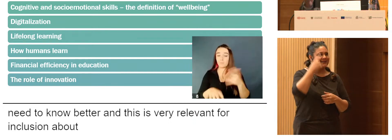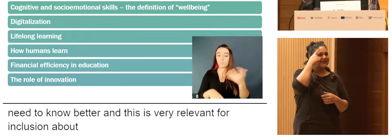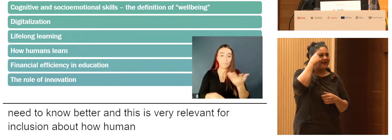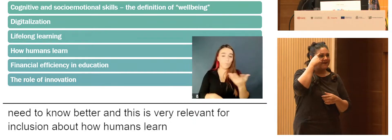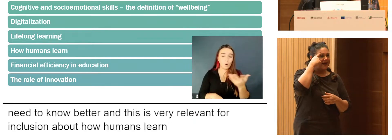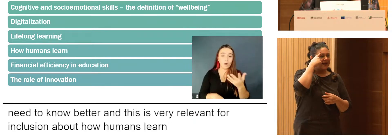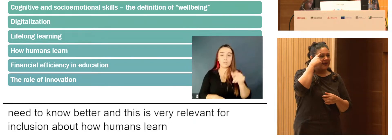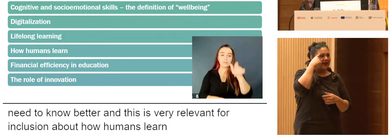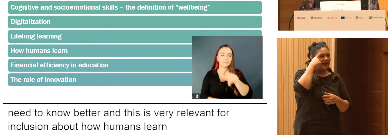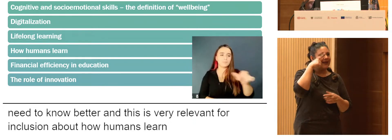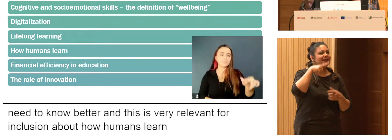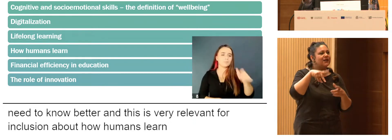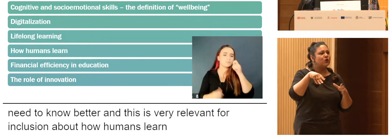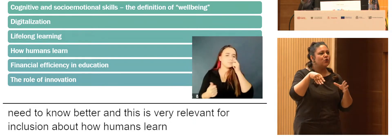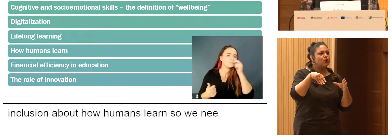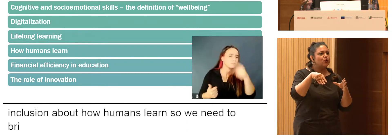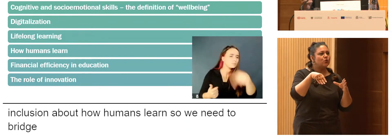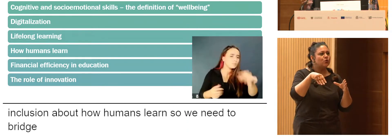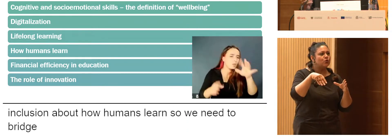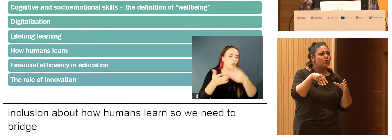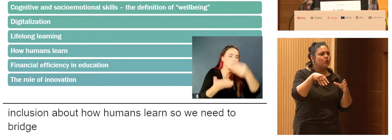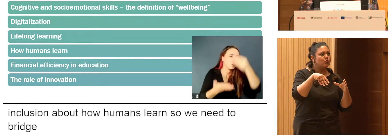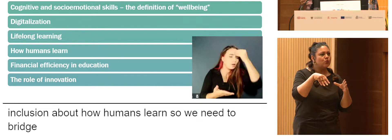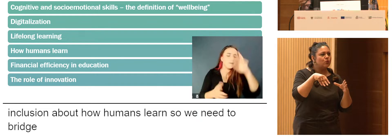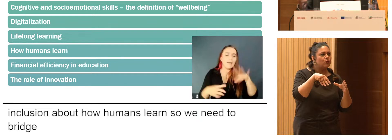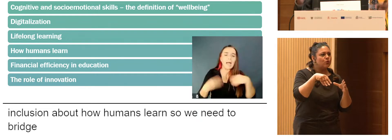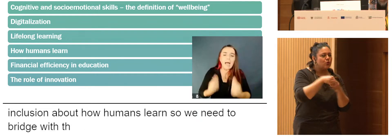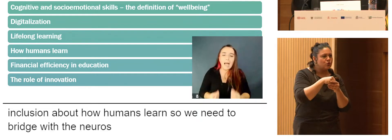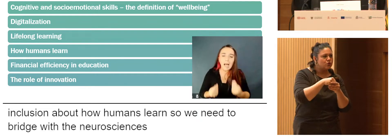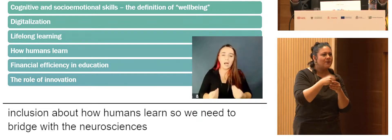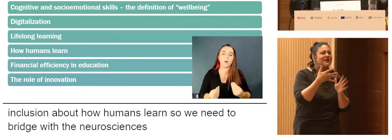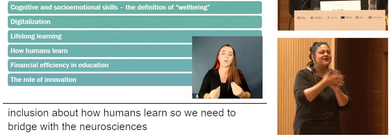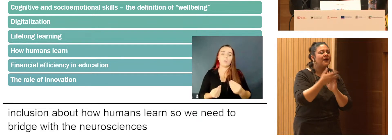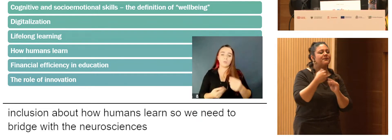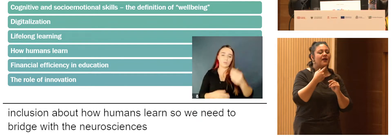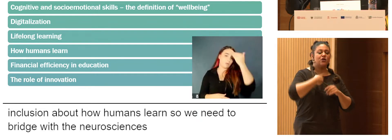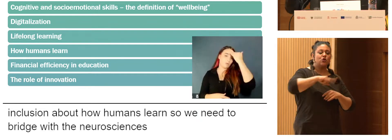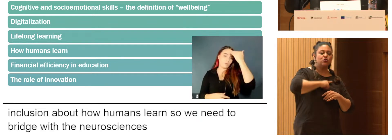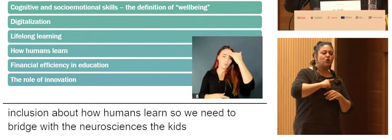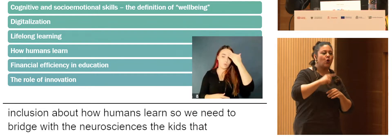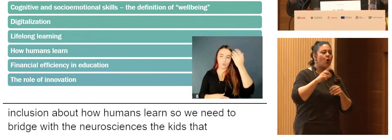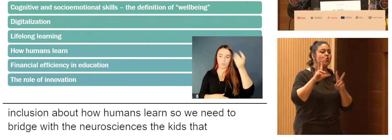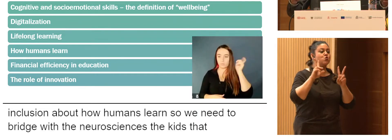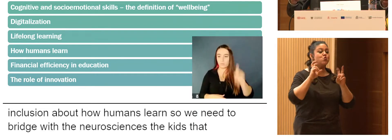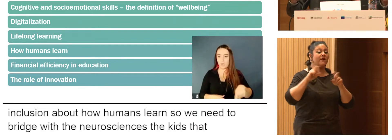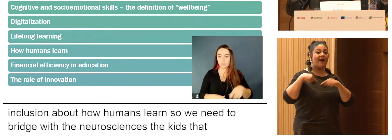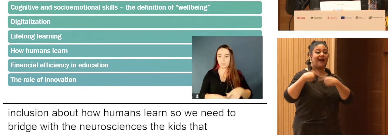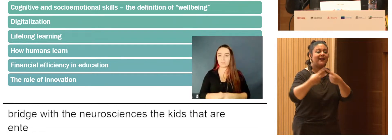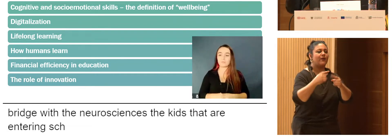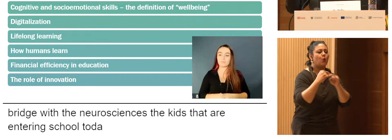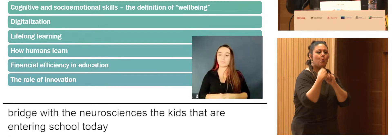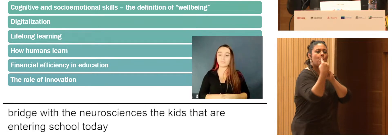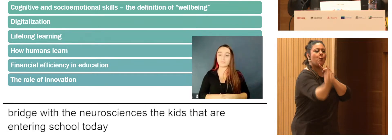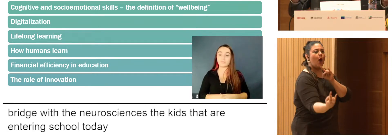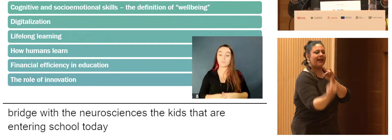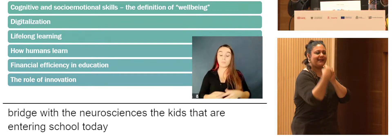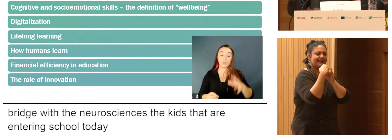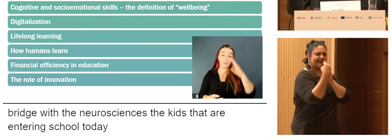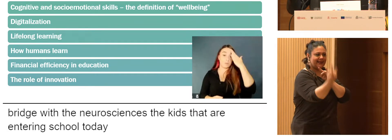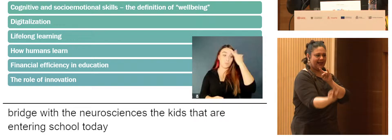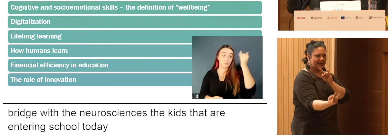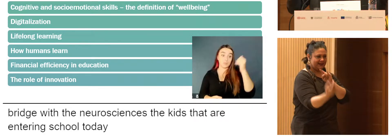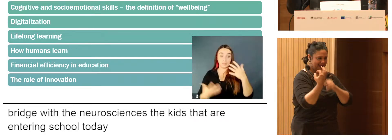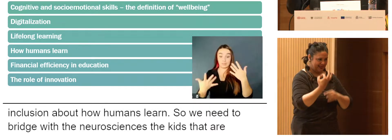So we need to bridge with the neurosciences. The kids that are entering school today were